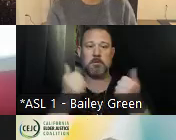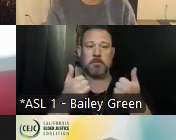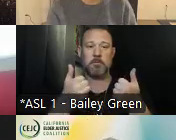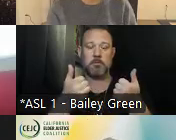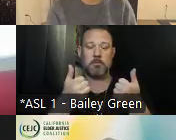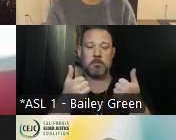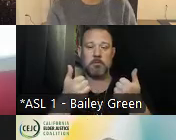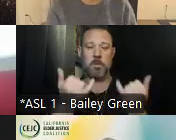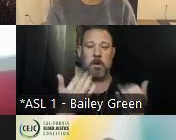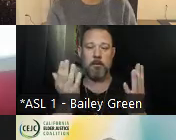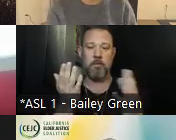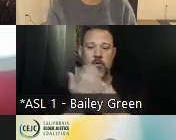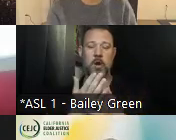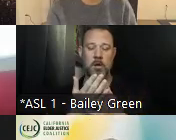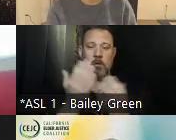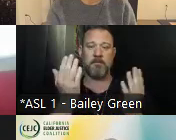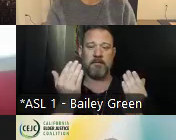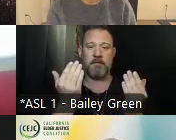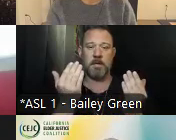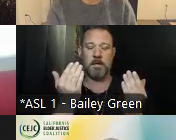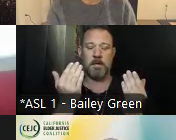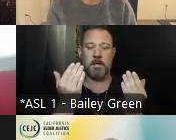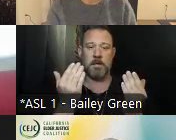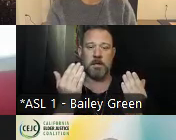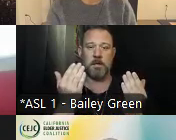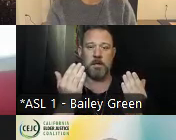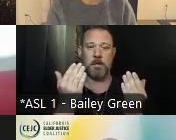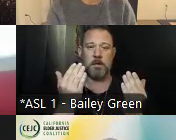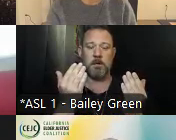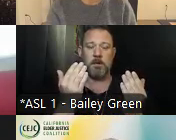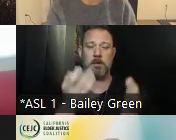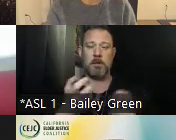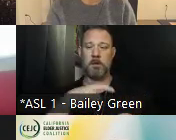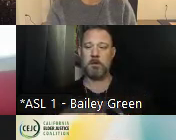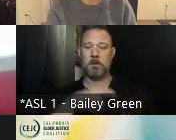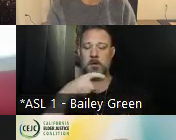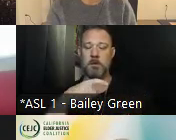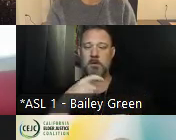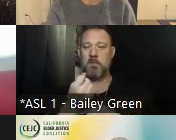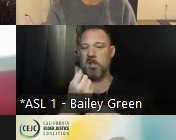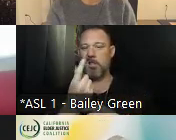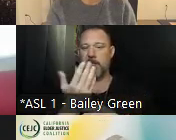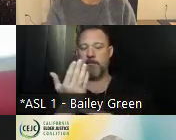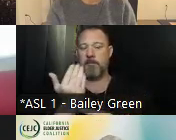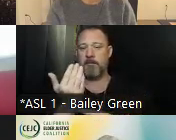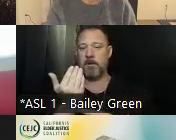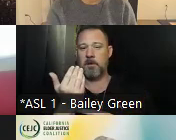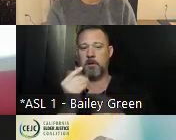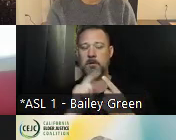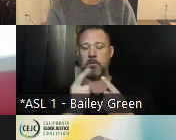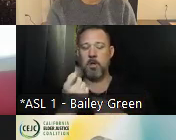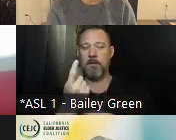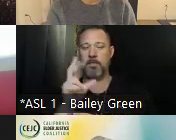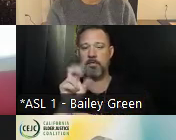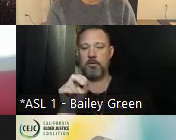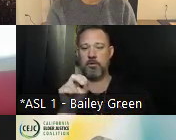Absolutely. We have 15 minutes, and that puts us, say, 11:15 to